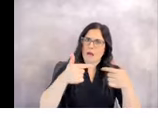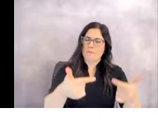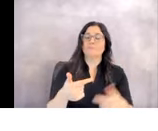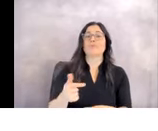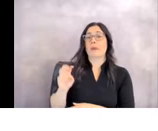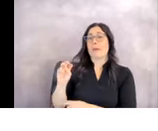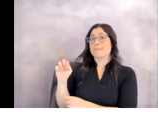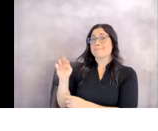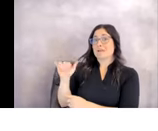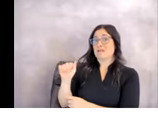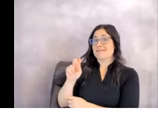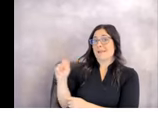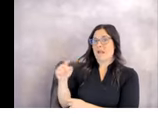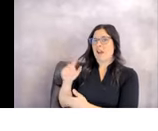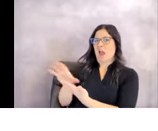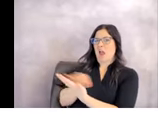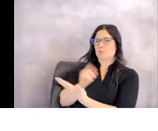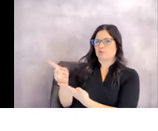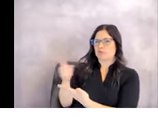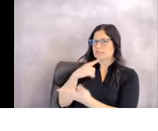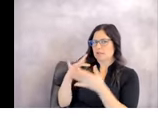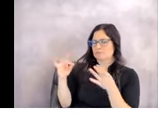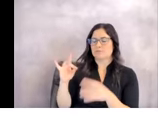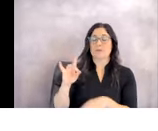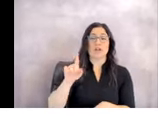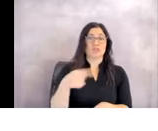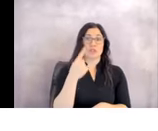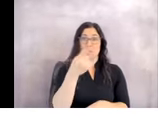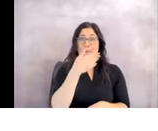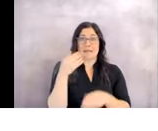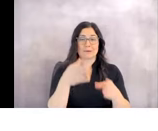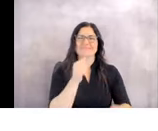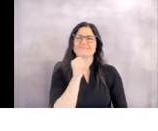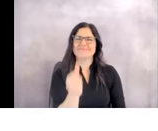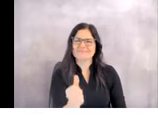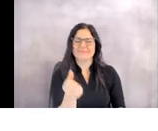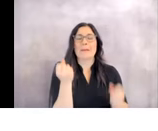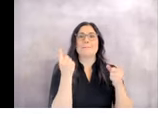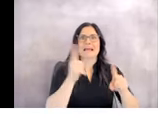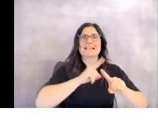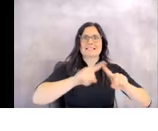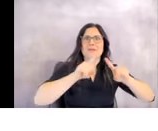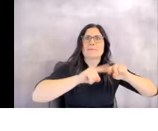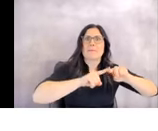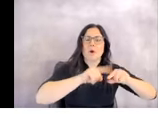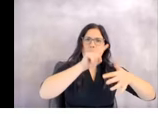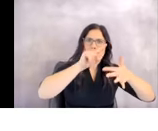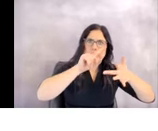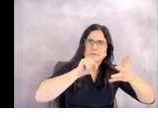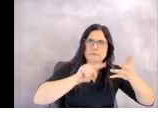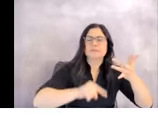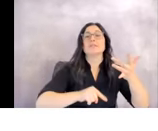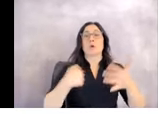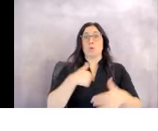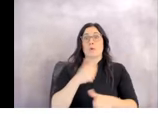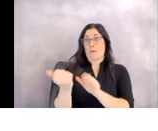says. There's no one best way. There's a lot of different variables. And as we start getting into some of these different